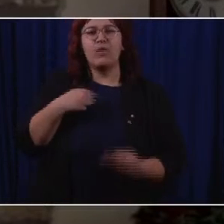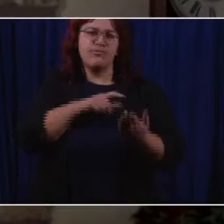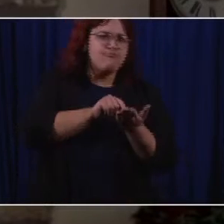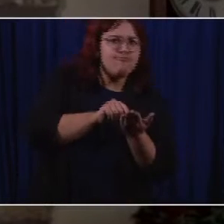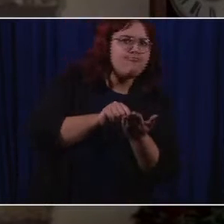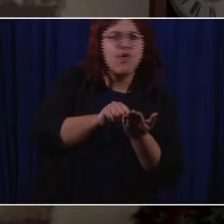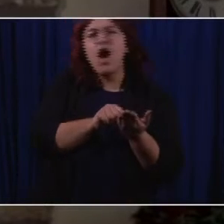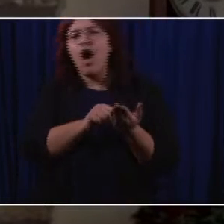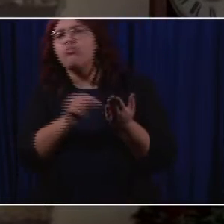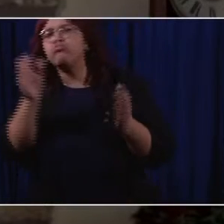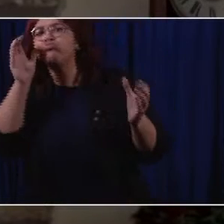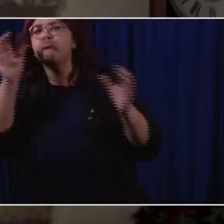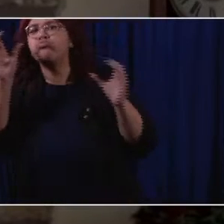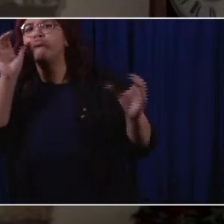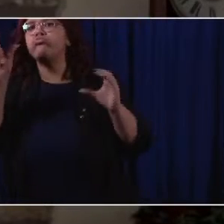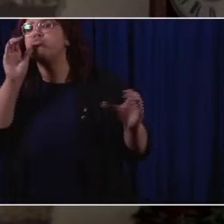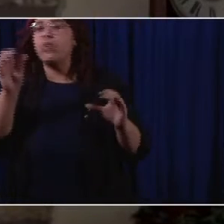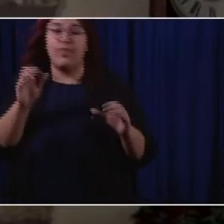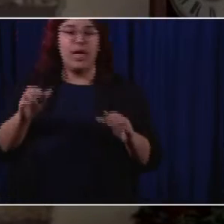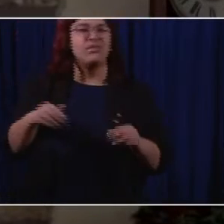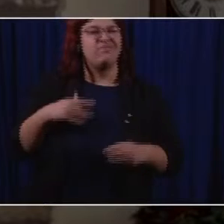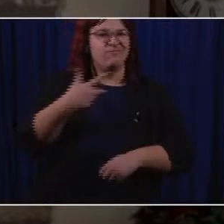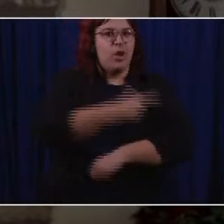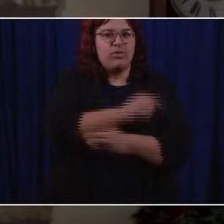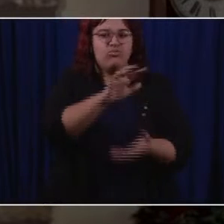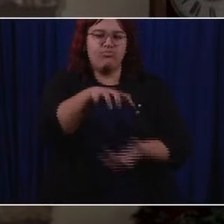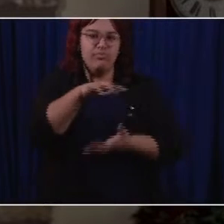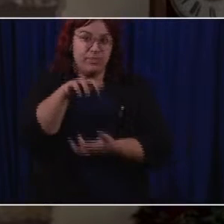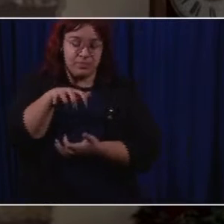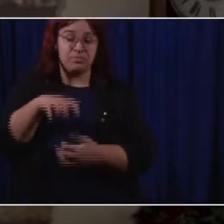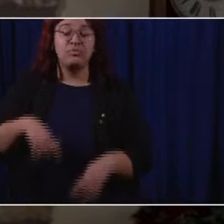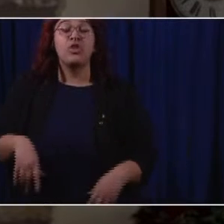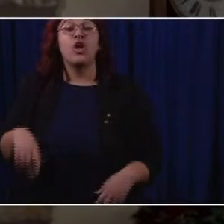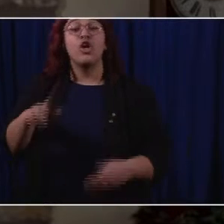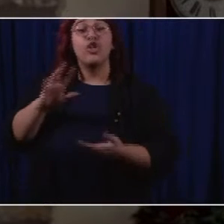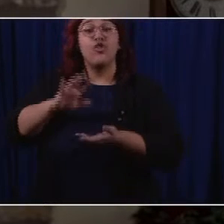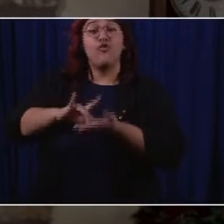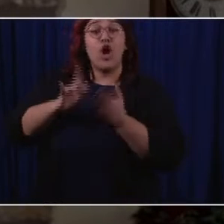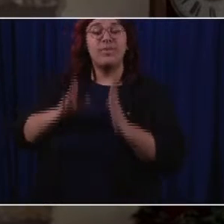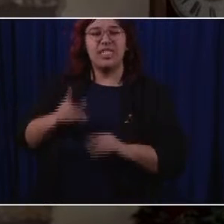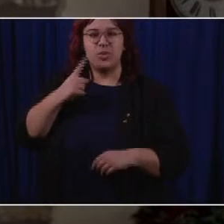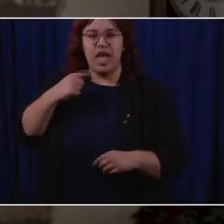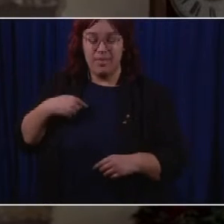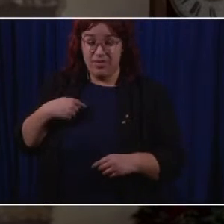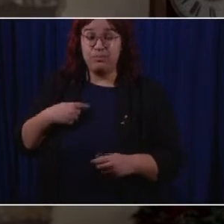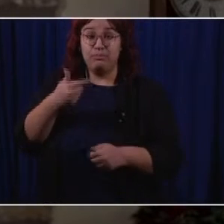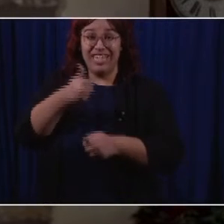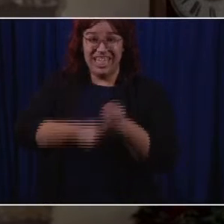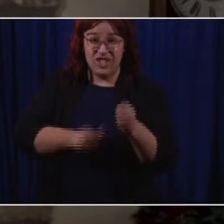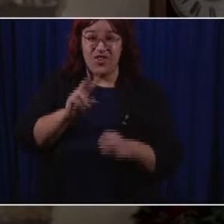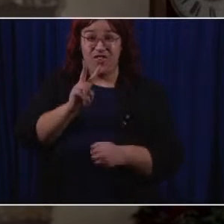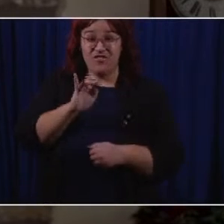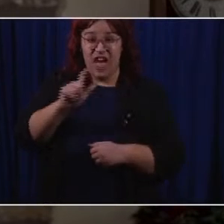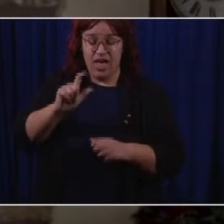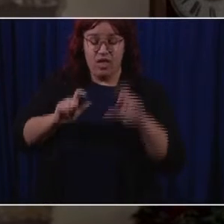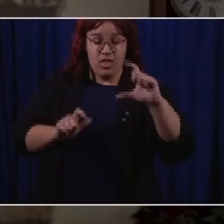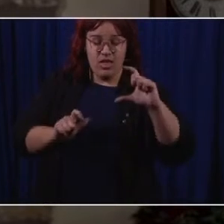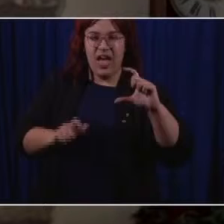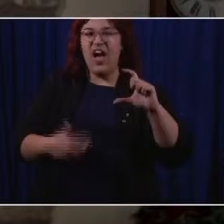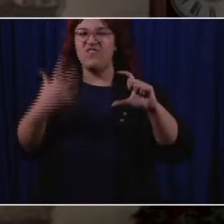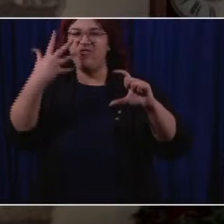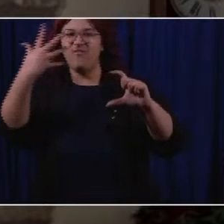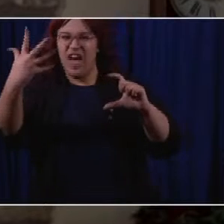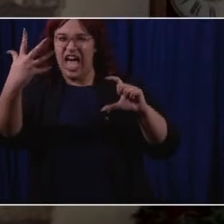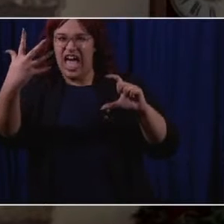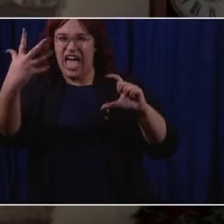that they were only allowed to extract 5 doses per vial. And today, the FDA came out and said that,